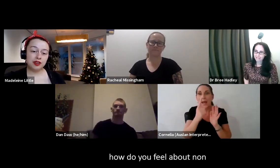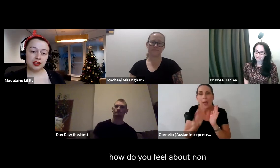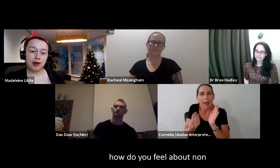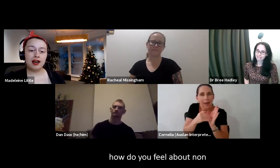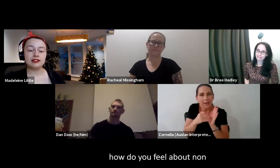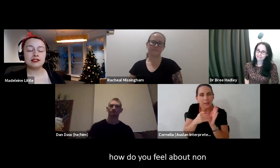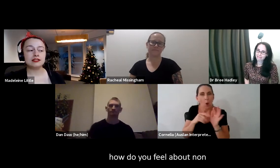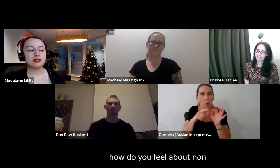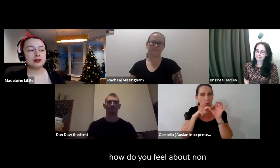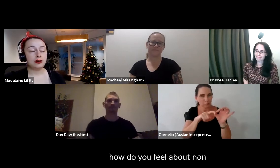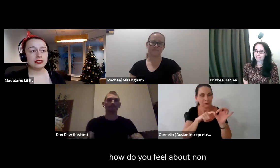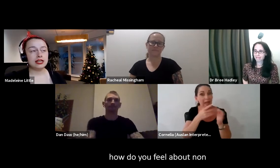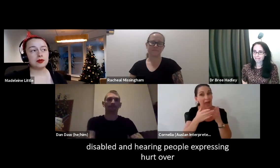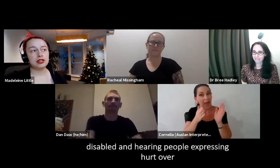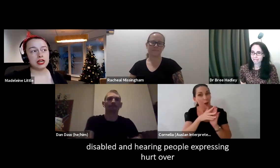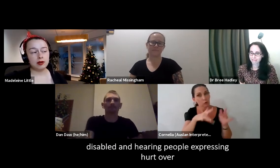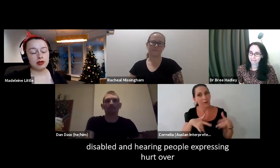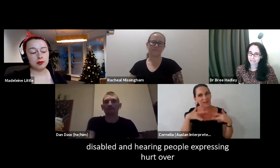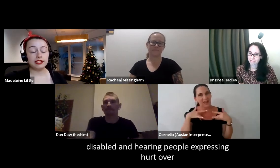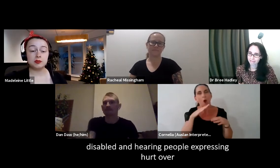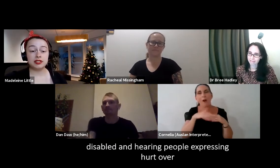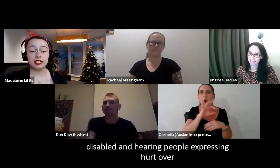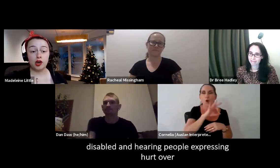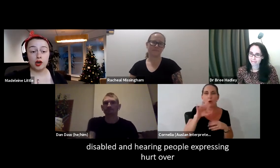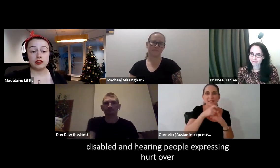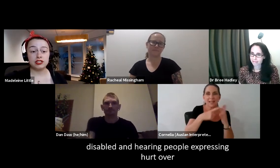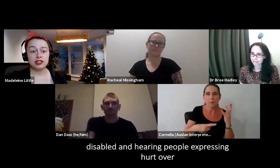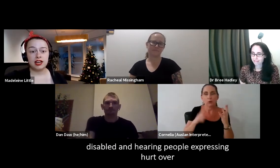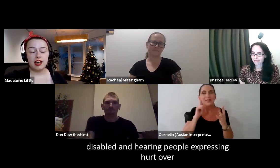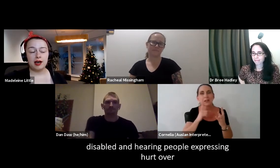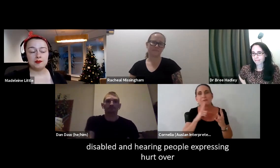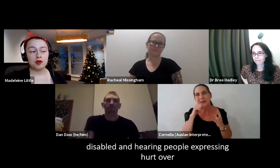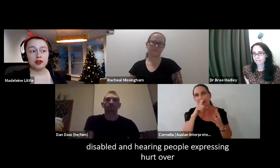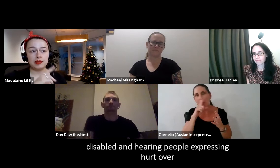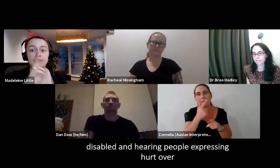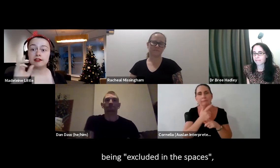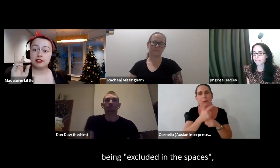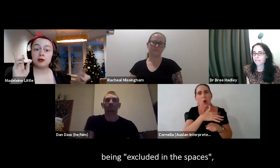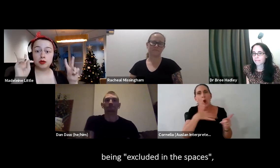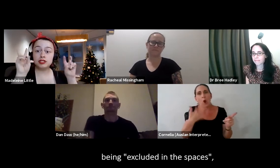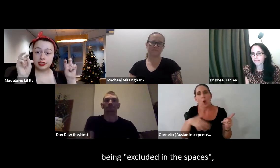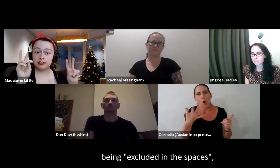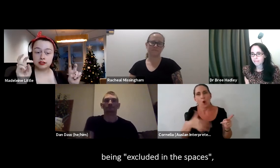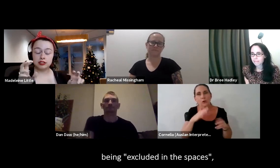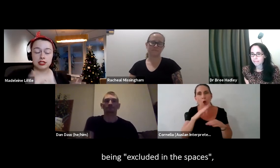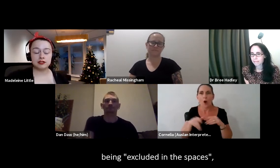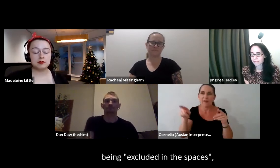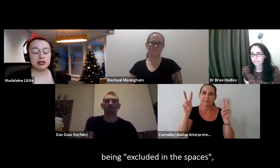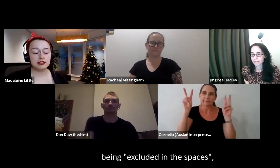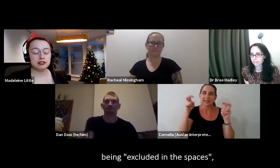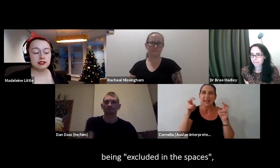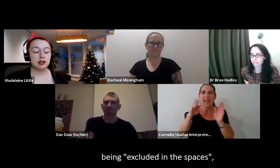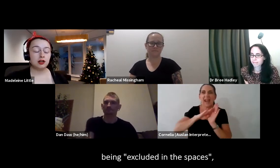How do you feel about non-disabled and hearing people expressing hurt over being, quote, excluded